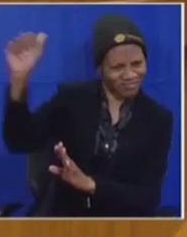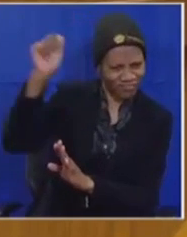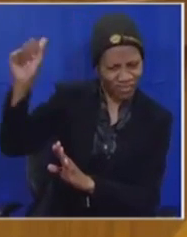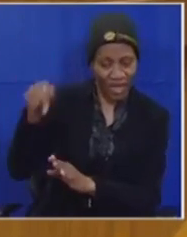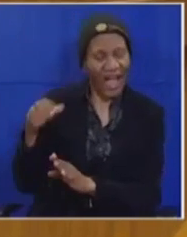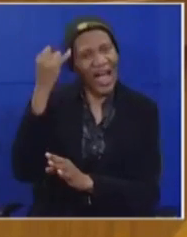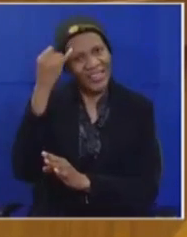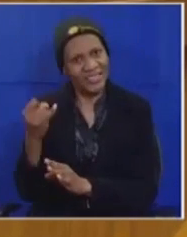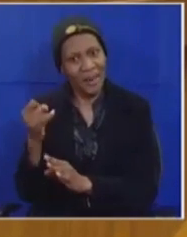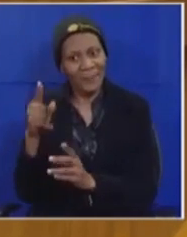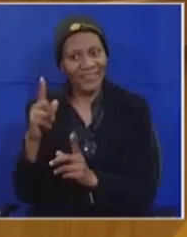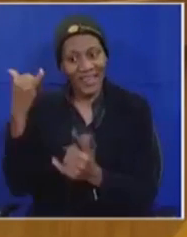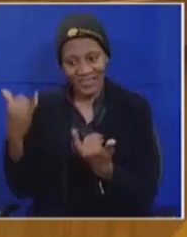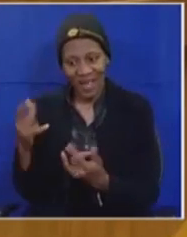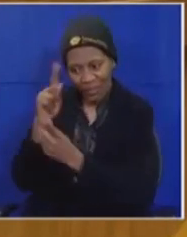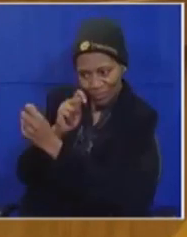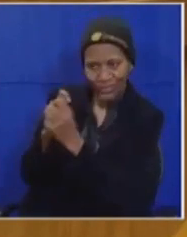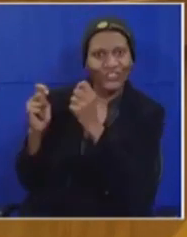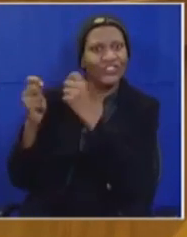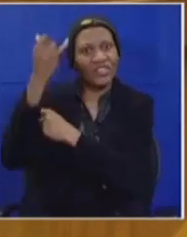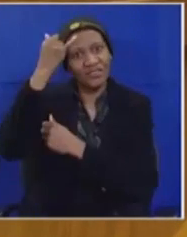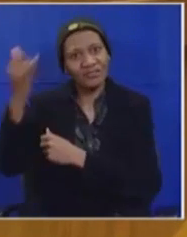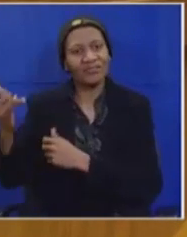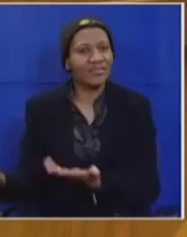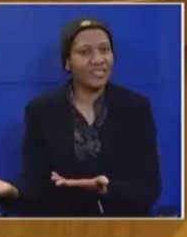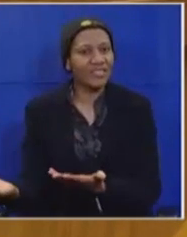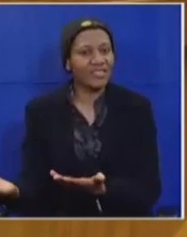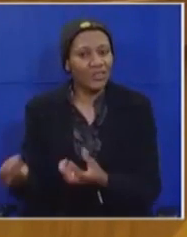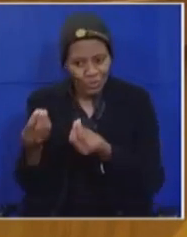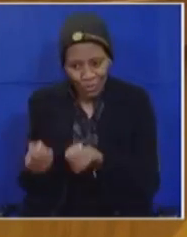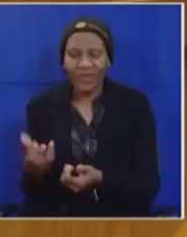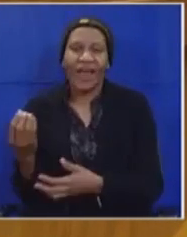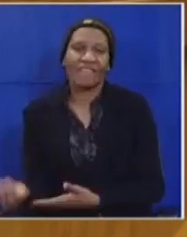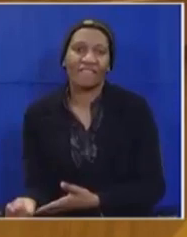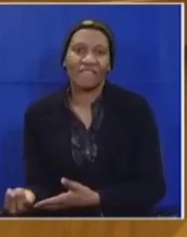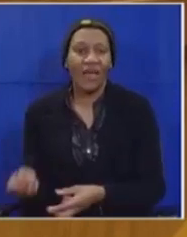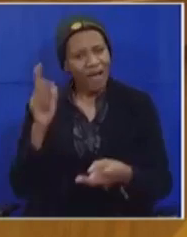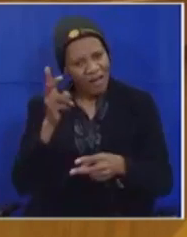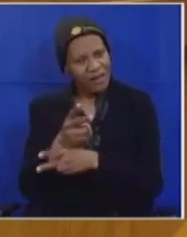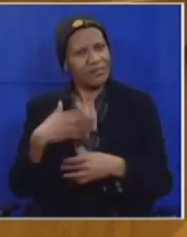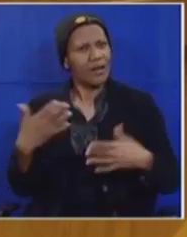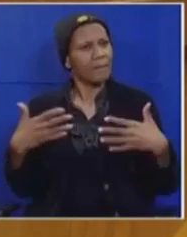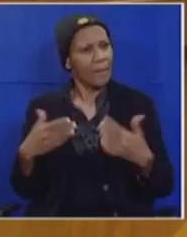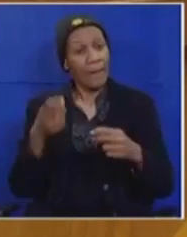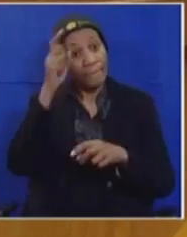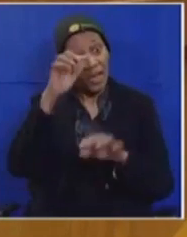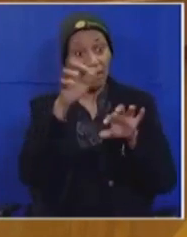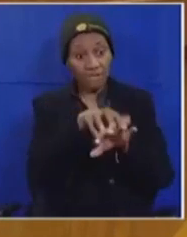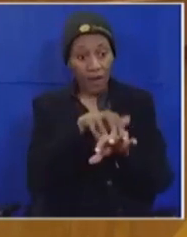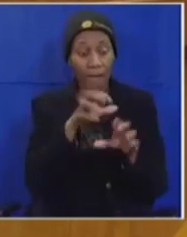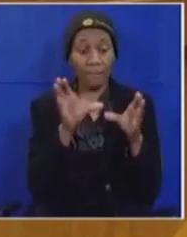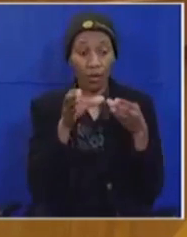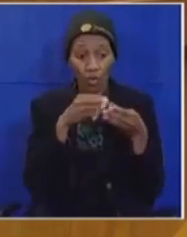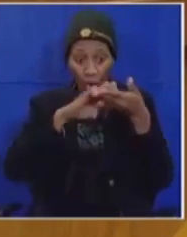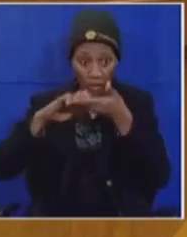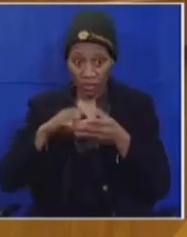and saying we have solutions. And the other pleasing thing is that there are black farmers organizations who are